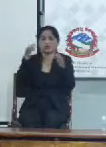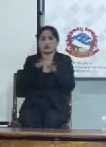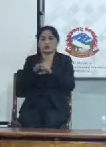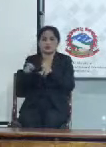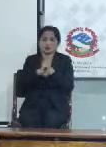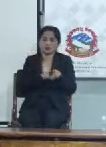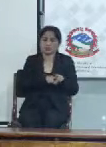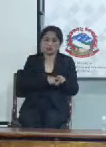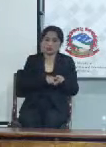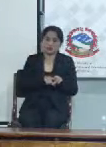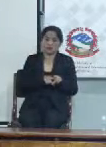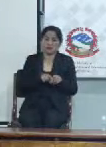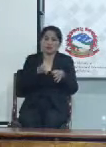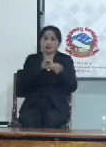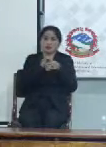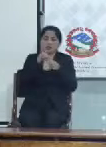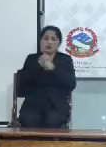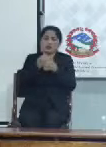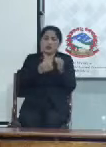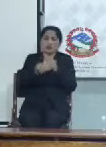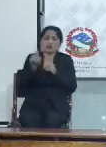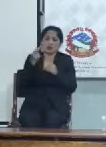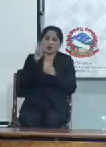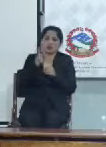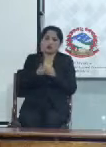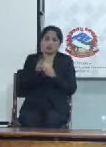doing our activities. And